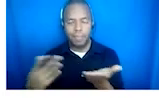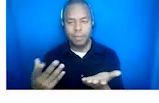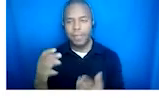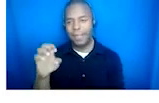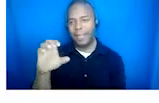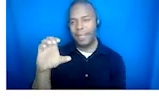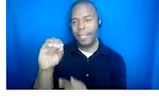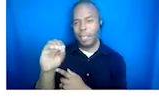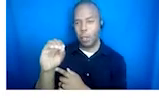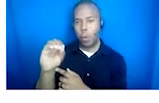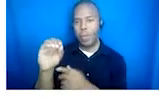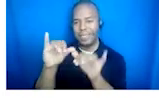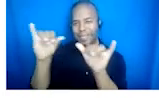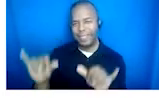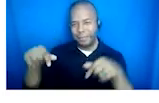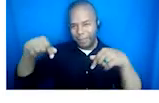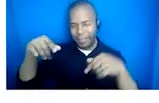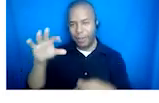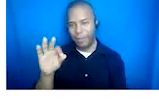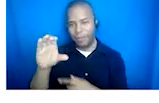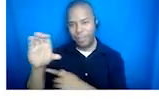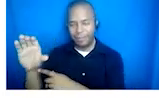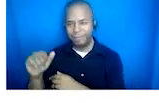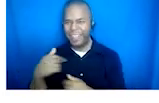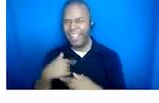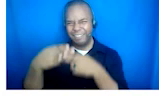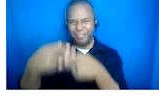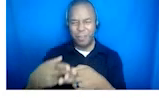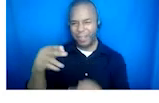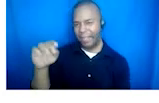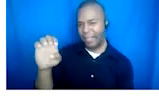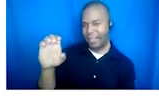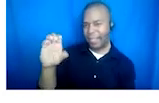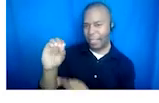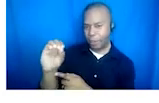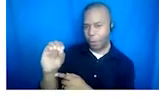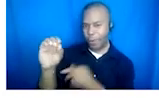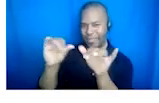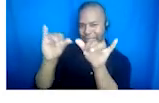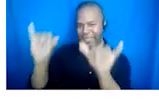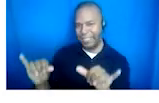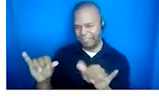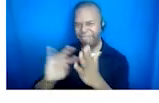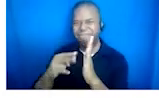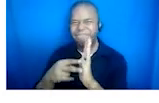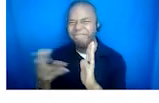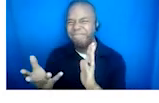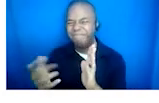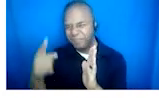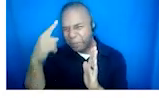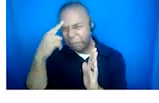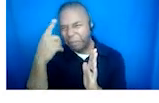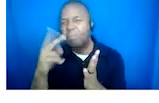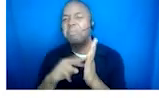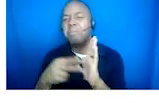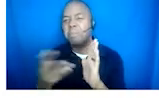Fresno City College. Does anyone know what I mean by an ecosystem at the college